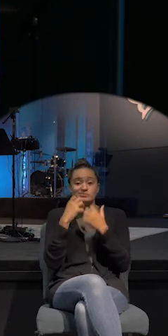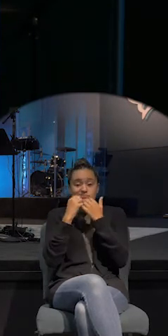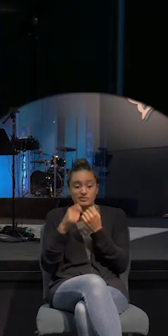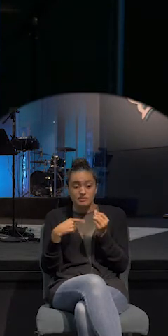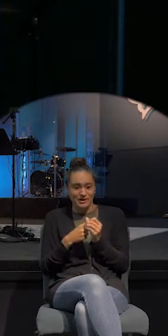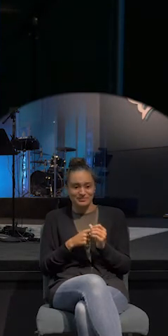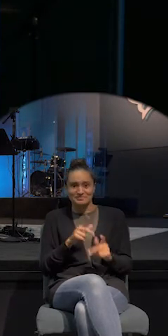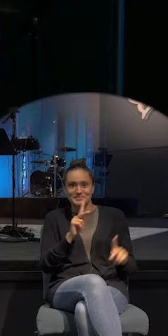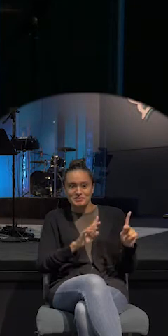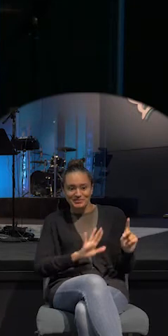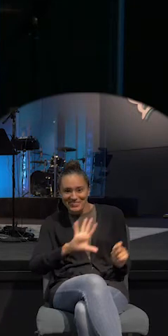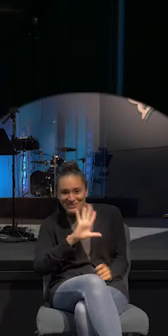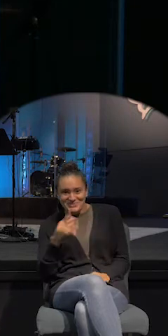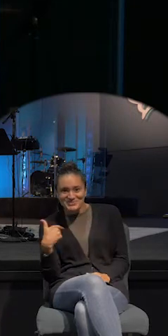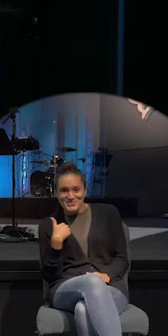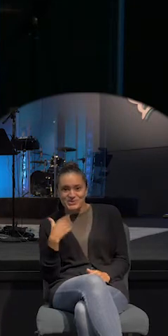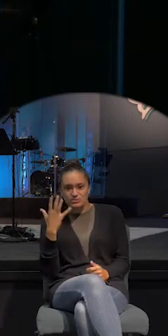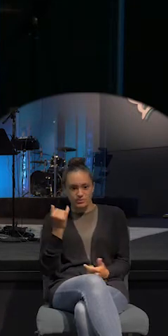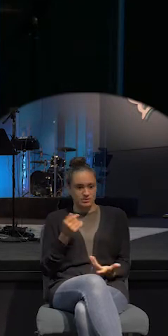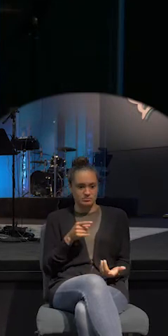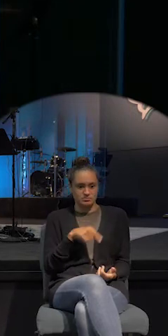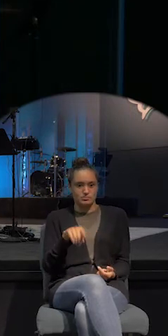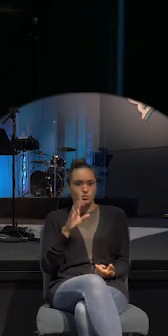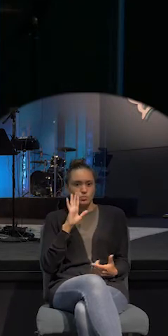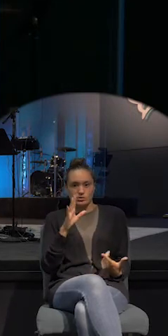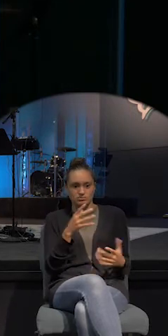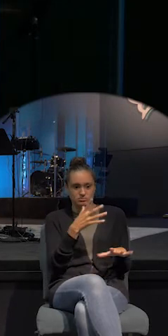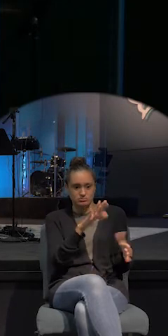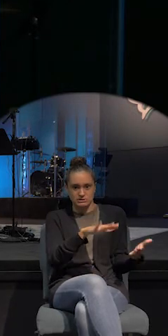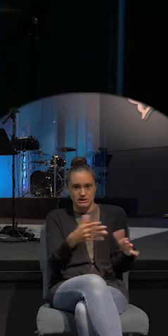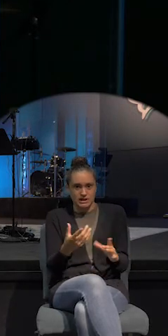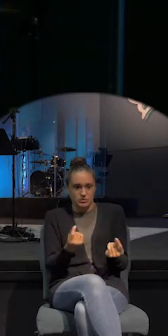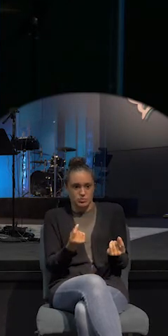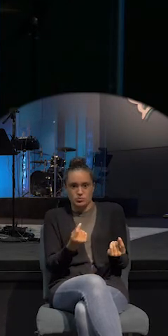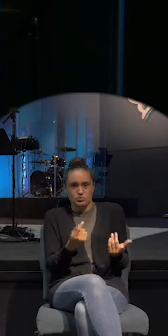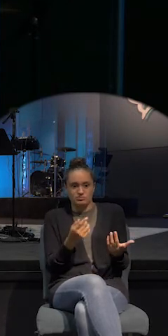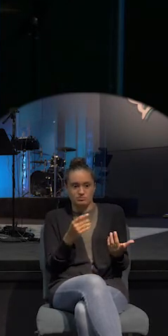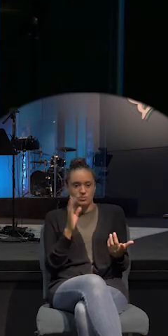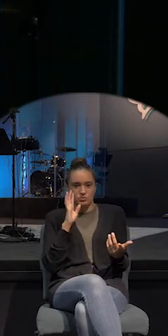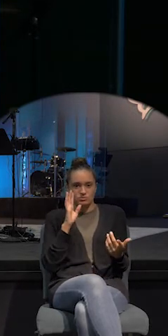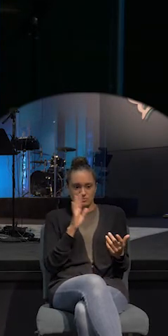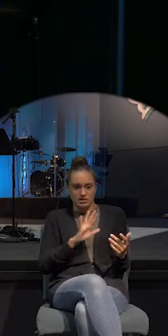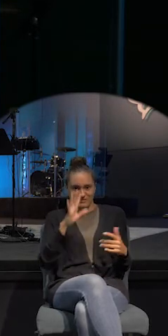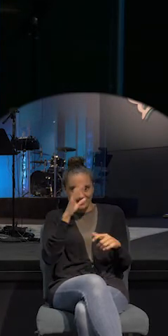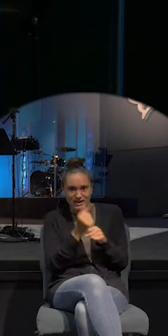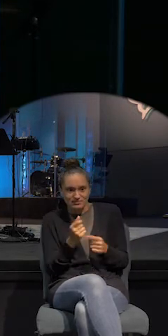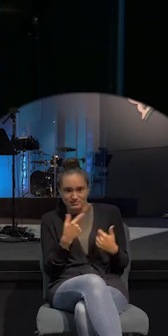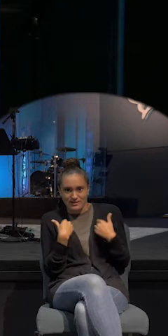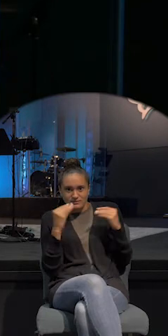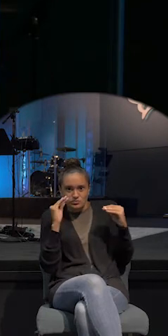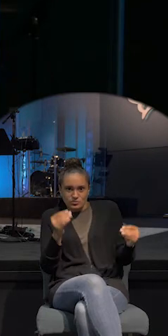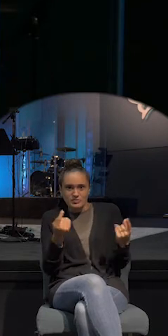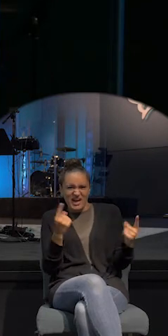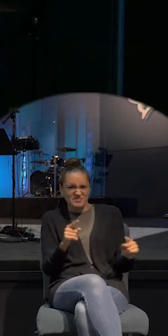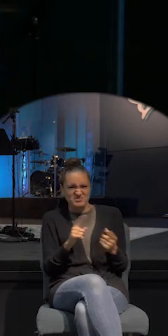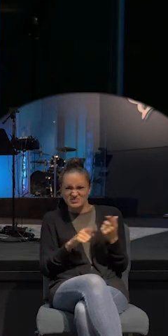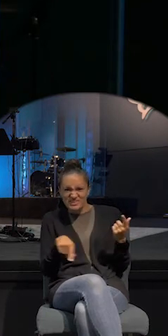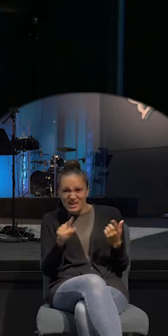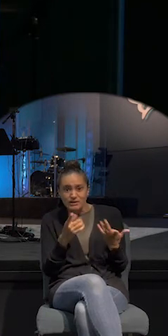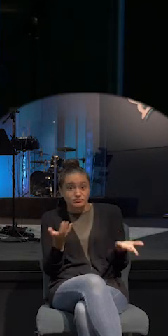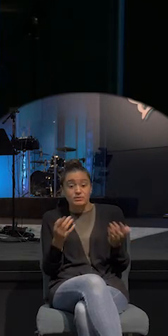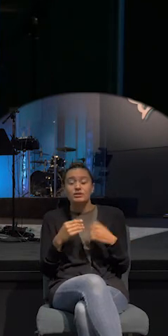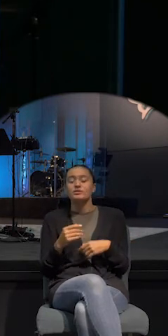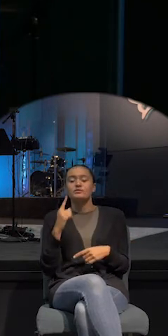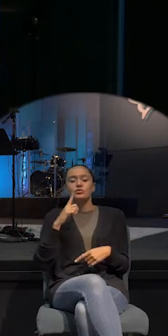their souls. Because where are they going to end up? Where's their faith? What's going to happen to them? And so for me, the primary thing has always